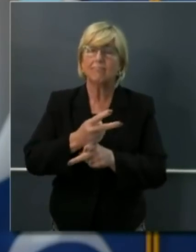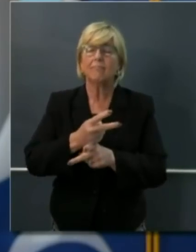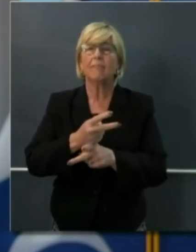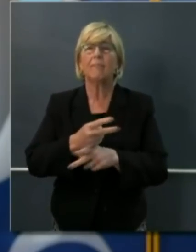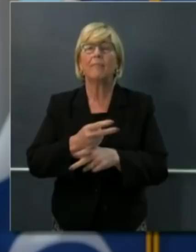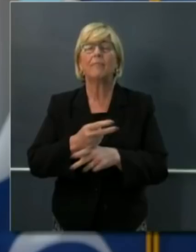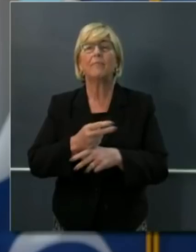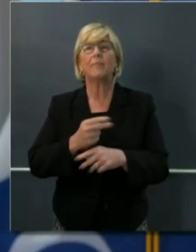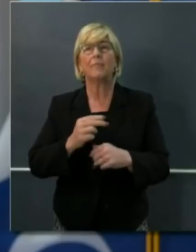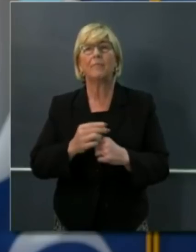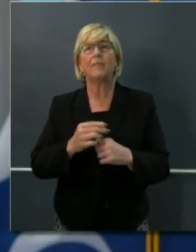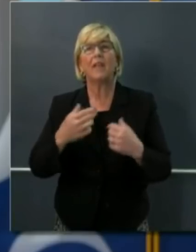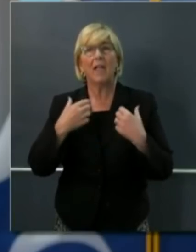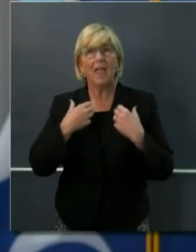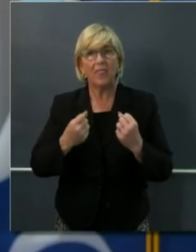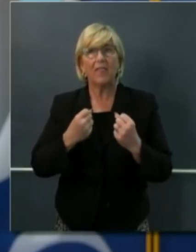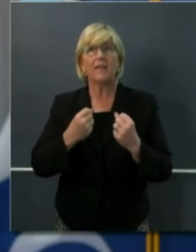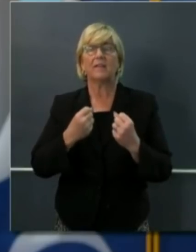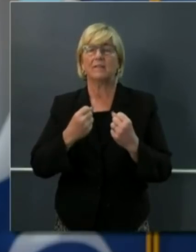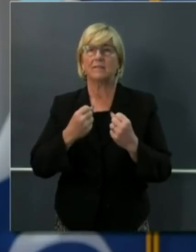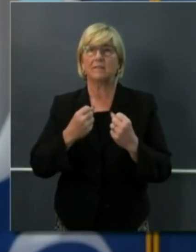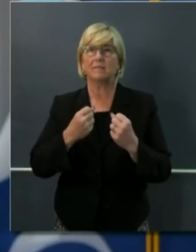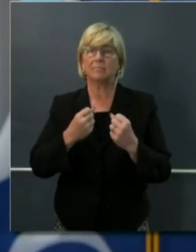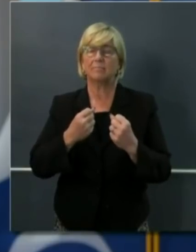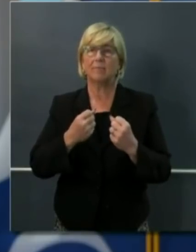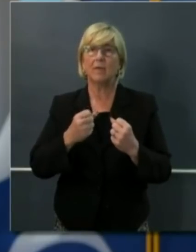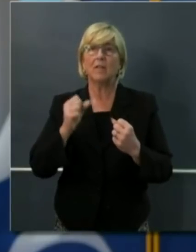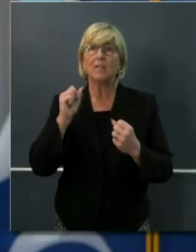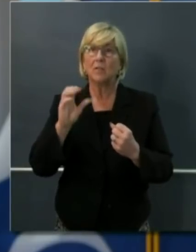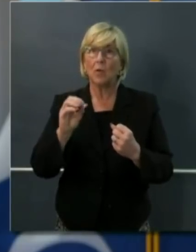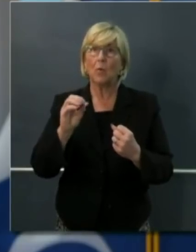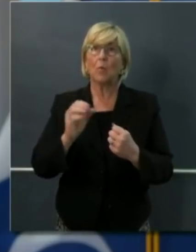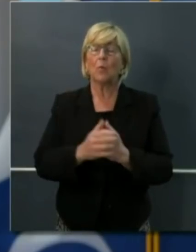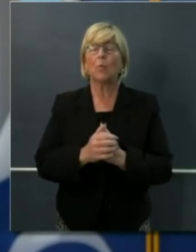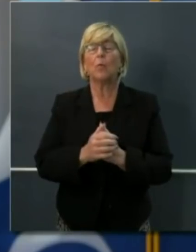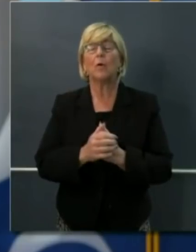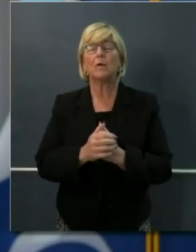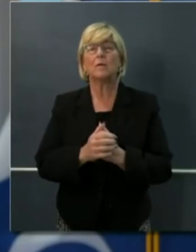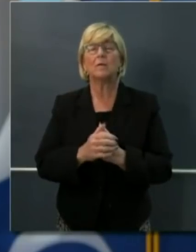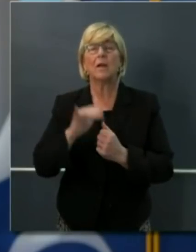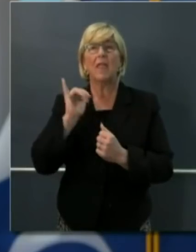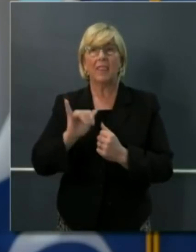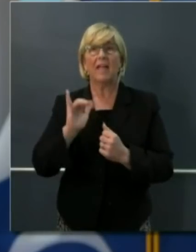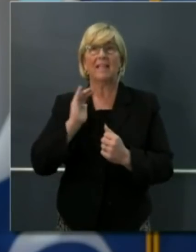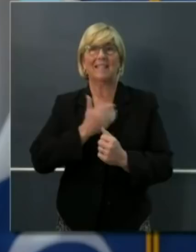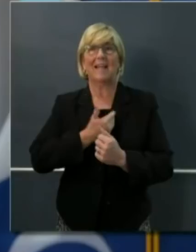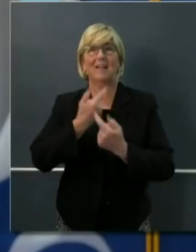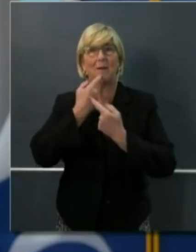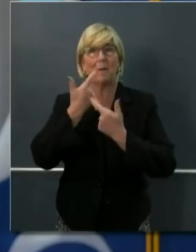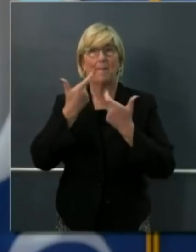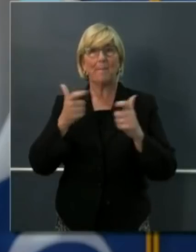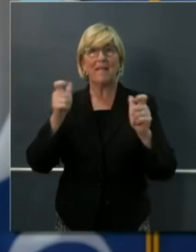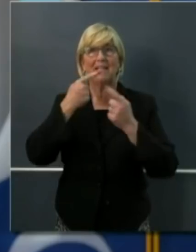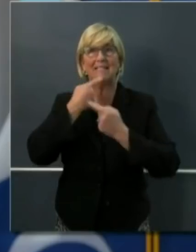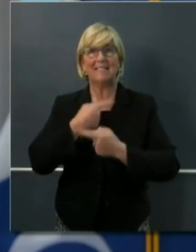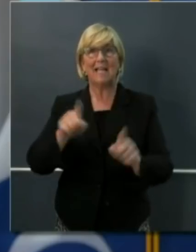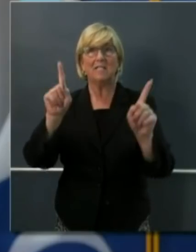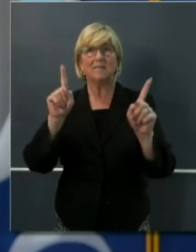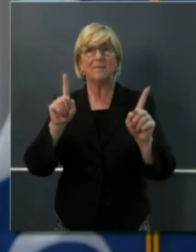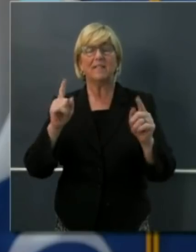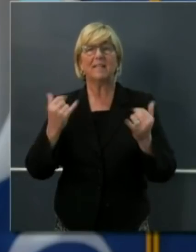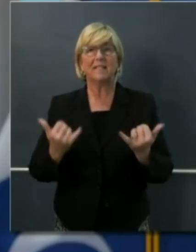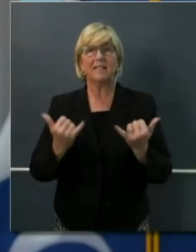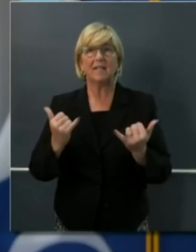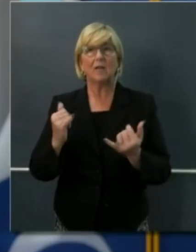our healthcare workers healthy at the same time. So that is the announcement we wanted to make today as